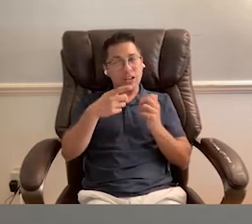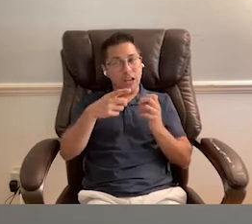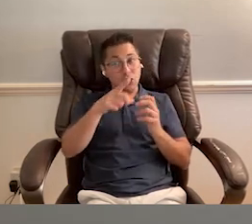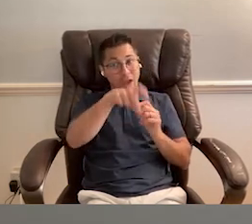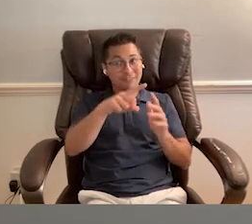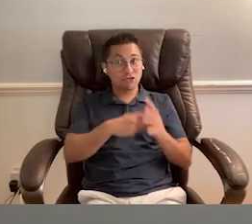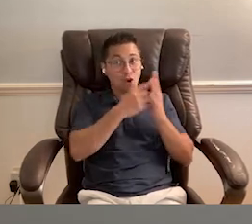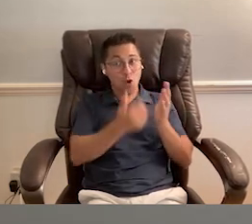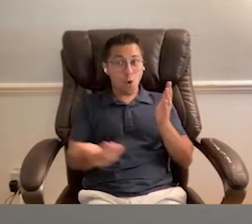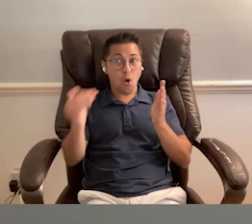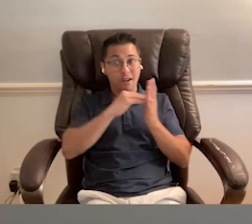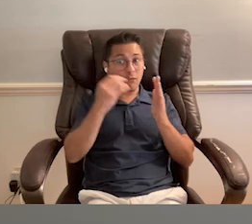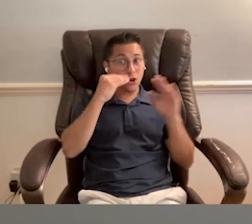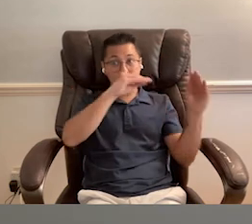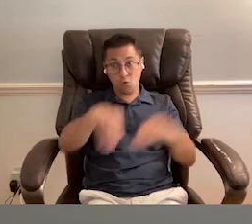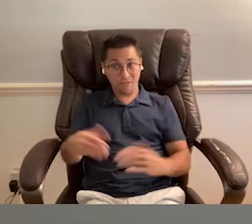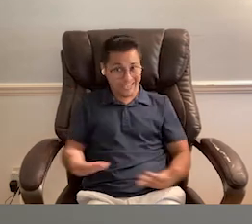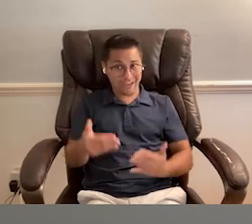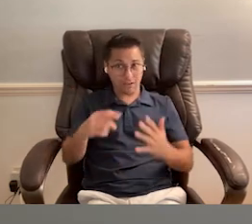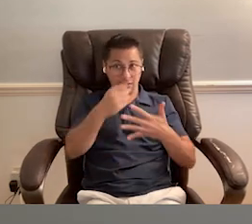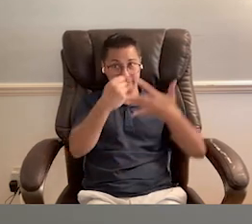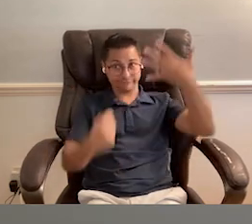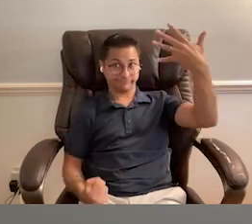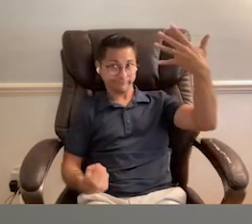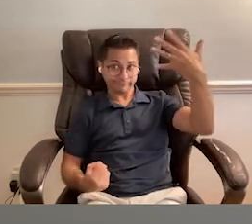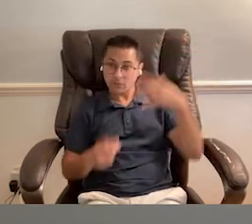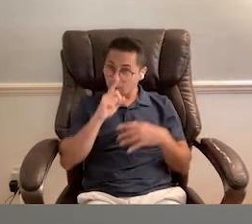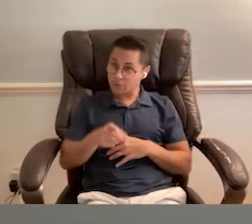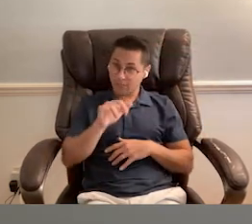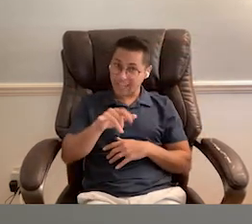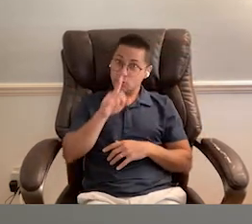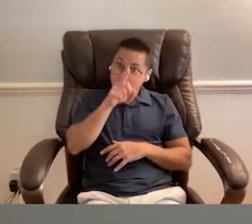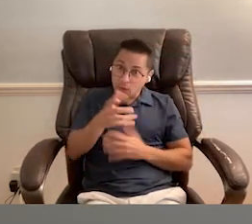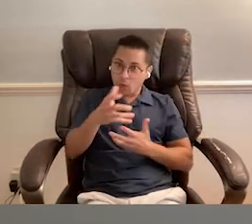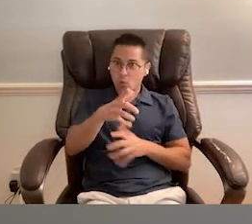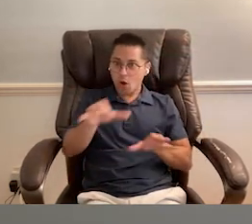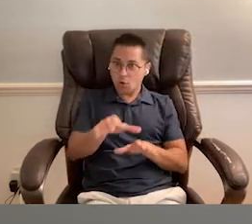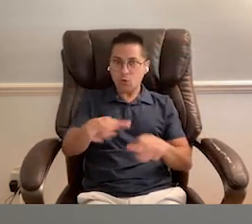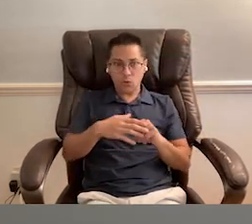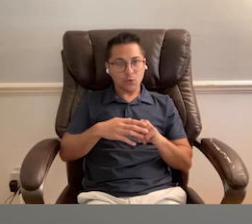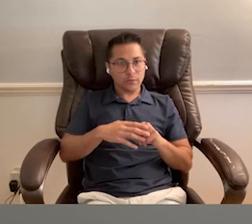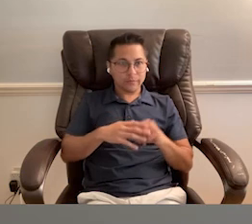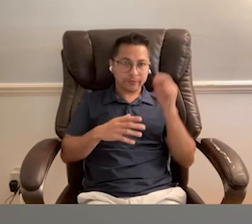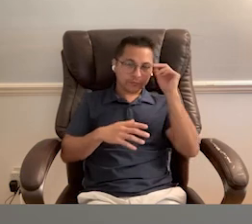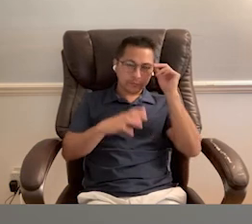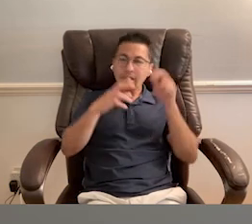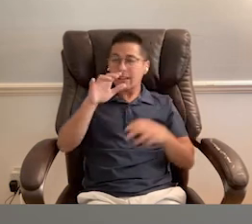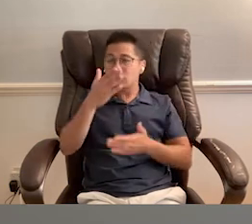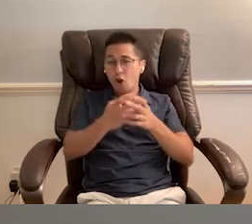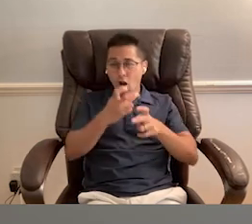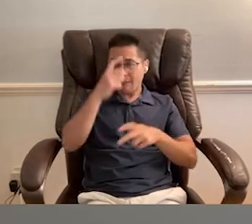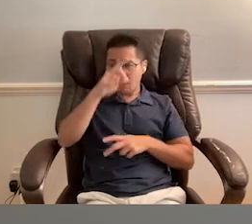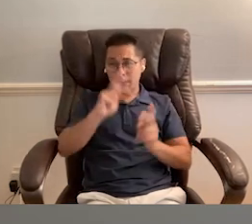have to start over when you relocate here. So you need to make sure that's really what you want to do, and those kinds of things. It was, you know, hard for